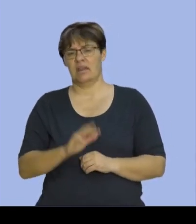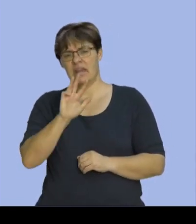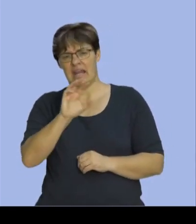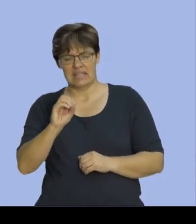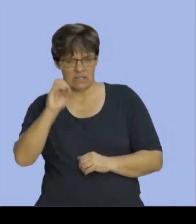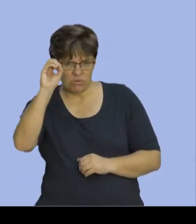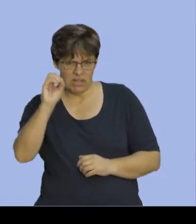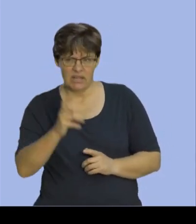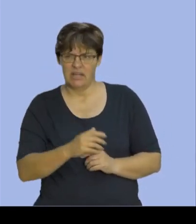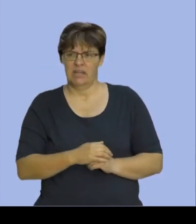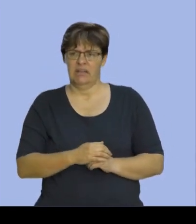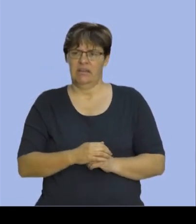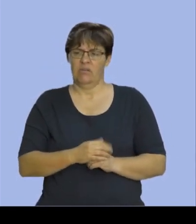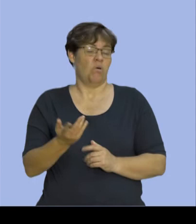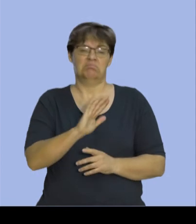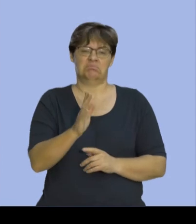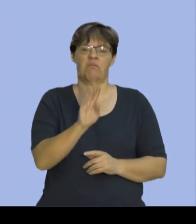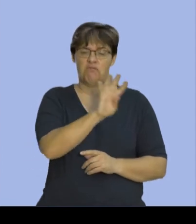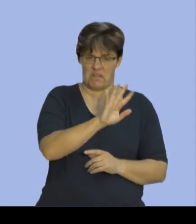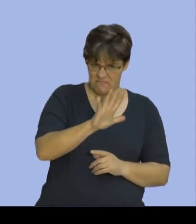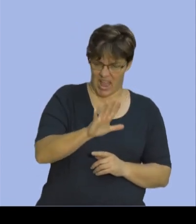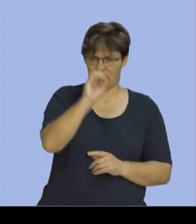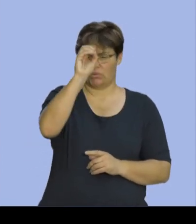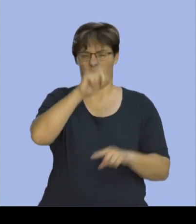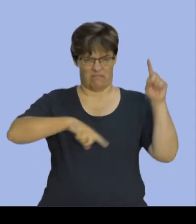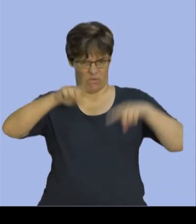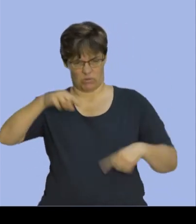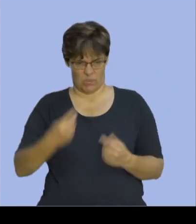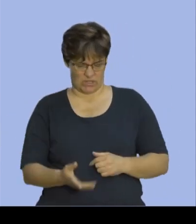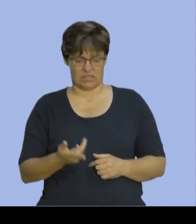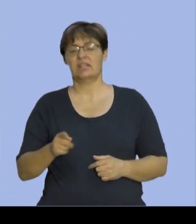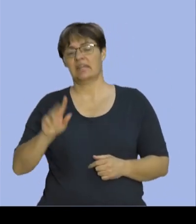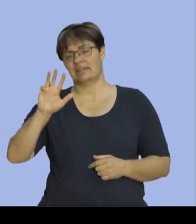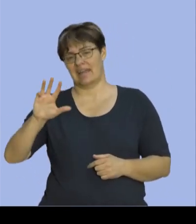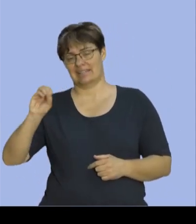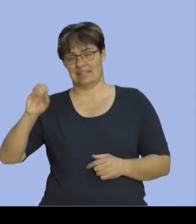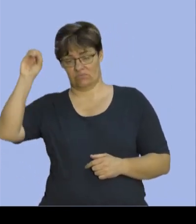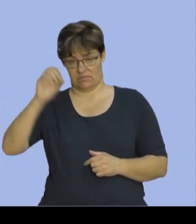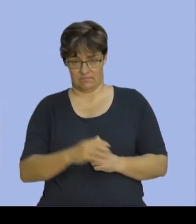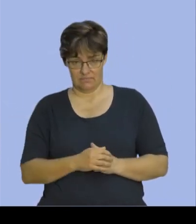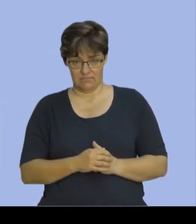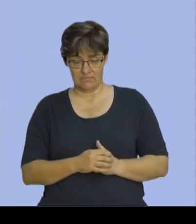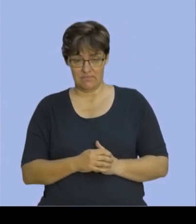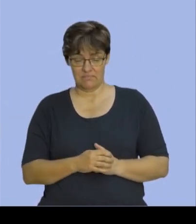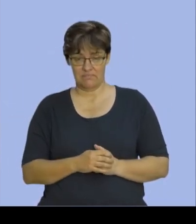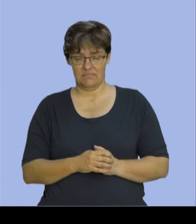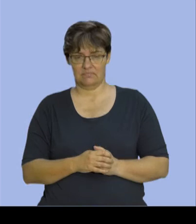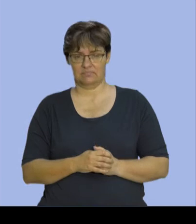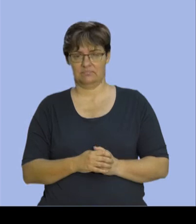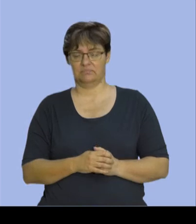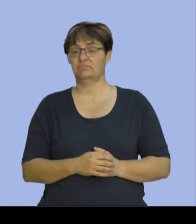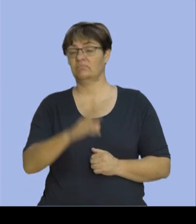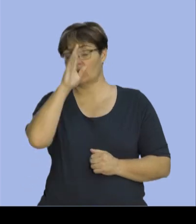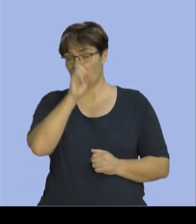I'm going to use 45 degrees and then use 90 degrees. So remember, with